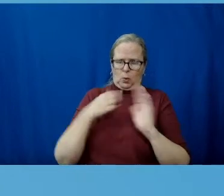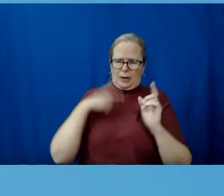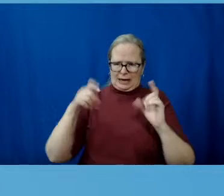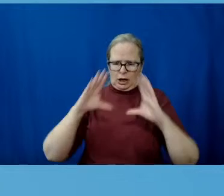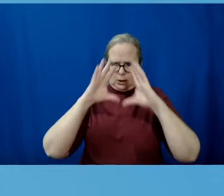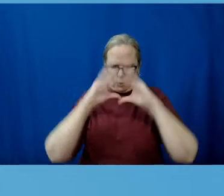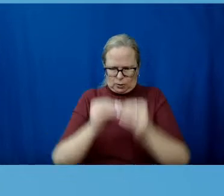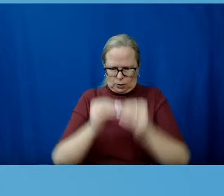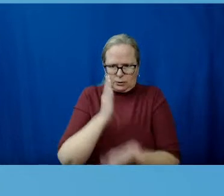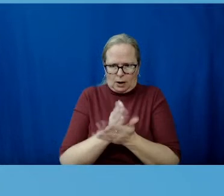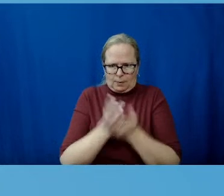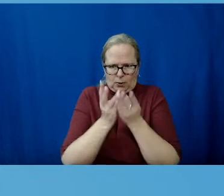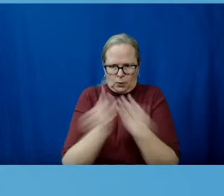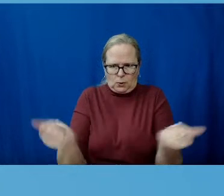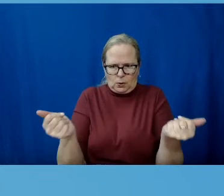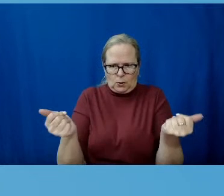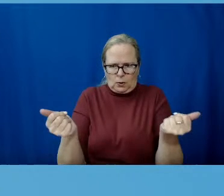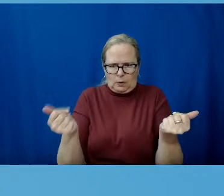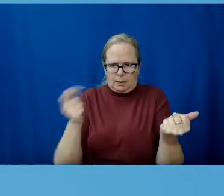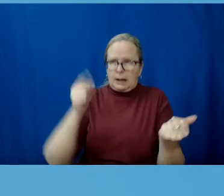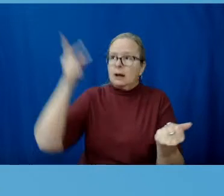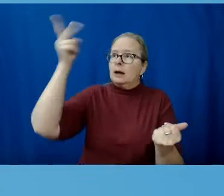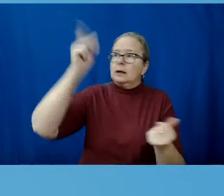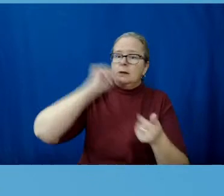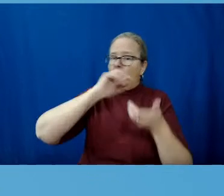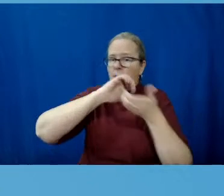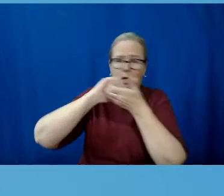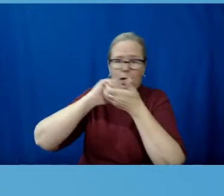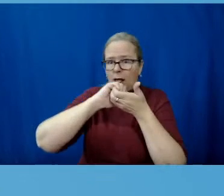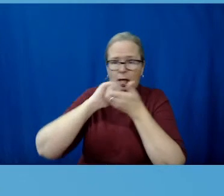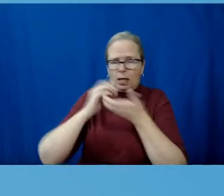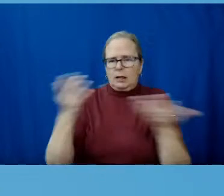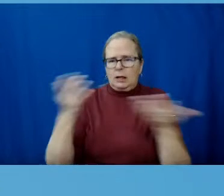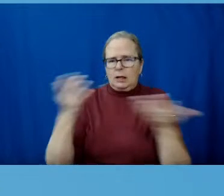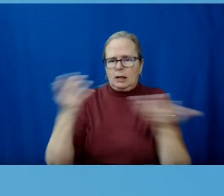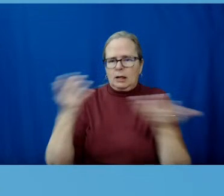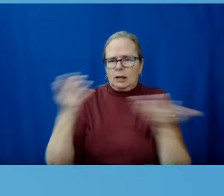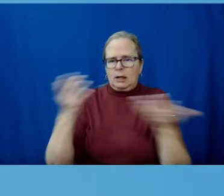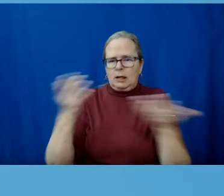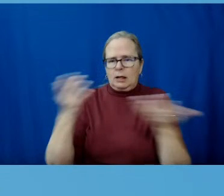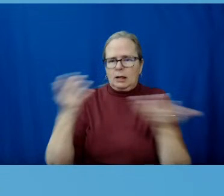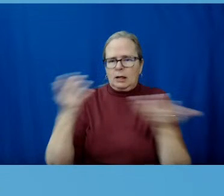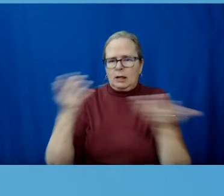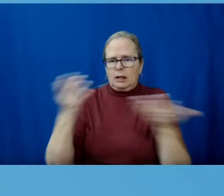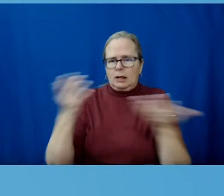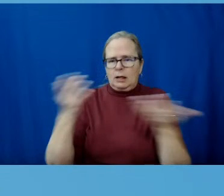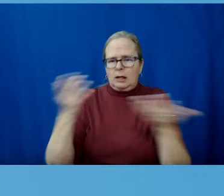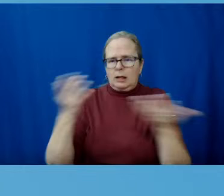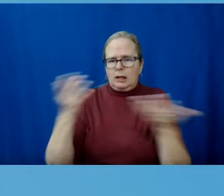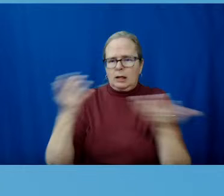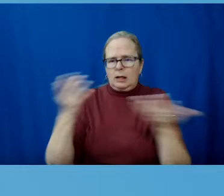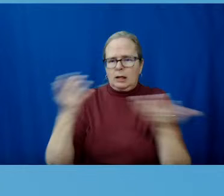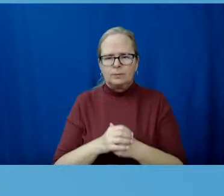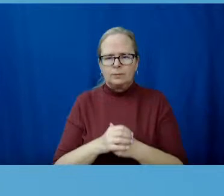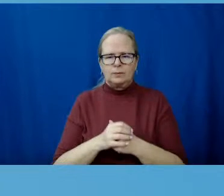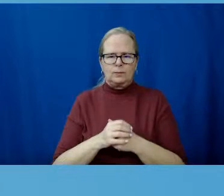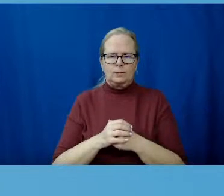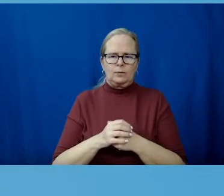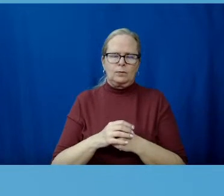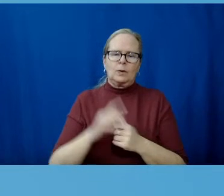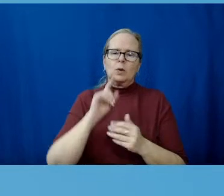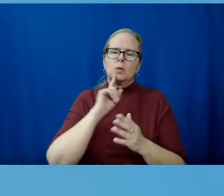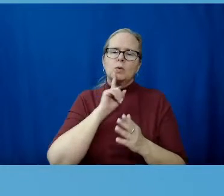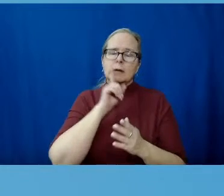down to elections, but also to citizens being able to stand up and say, look, we're going to hold you accountable. We